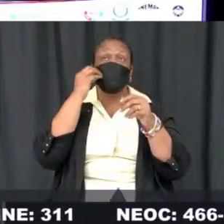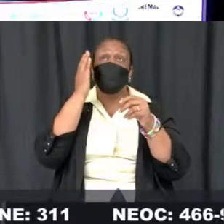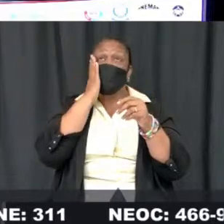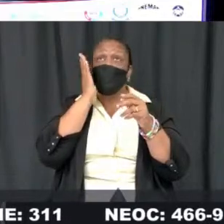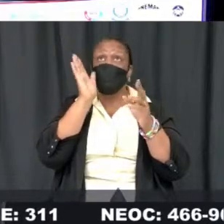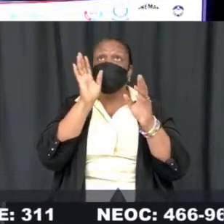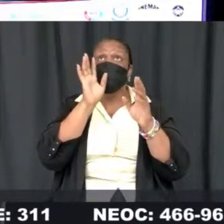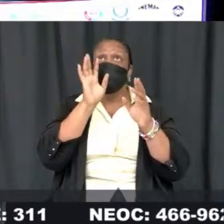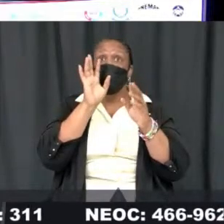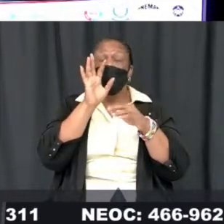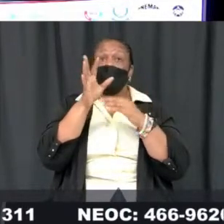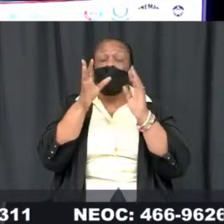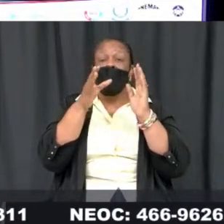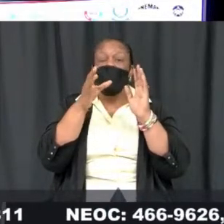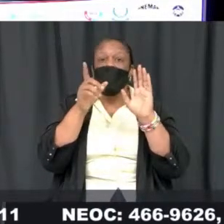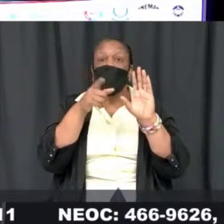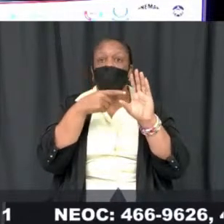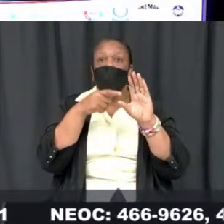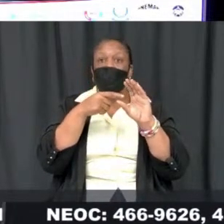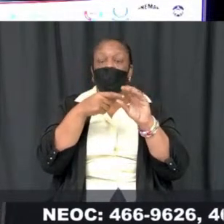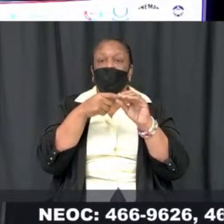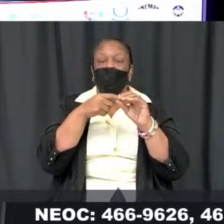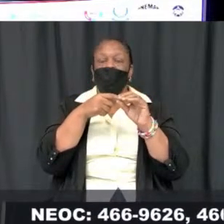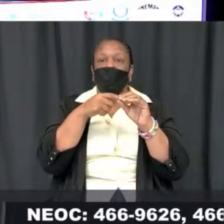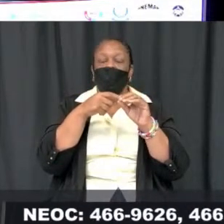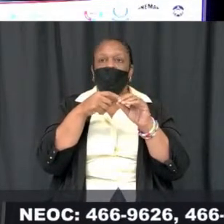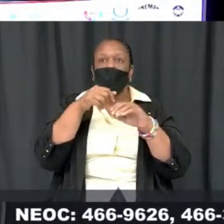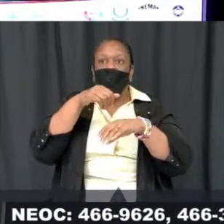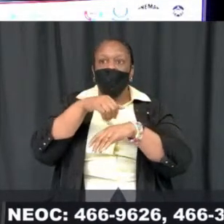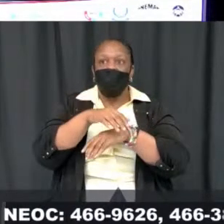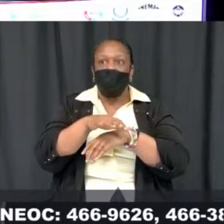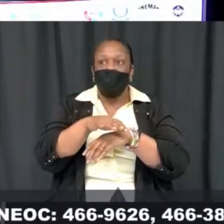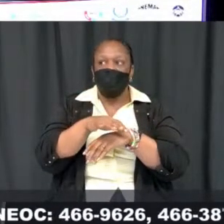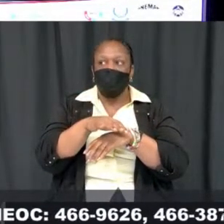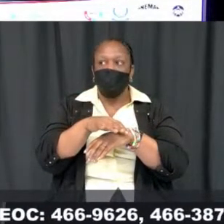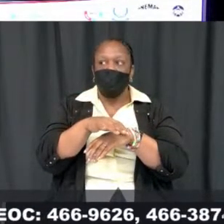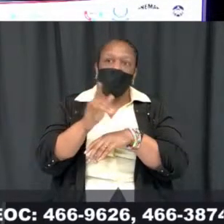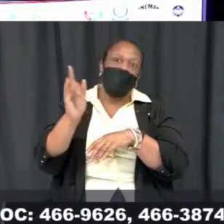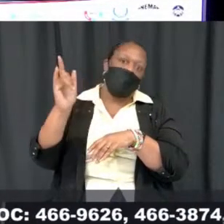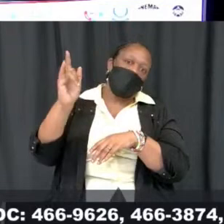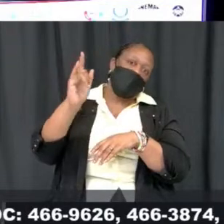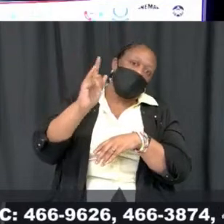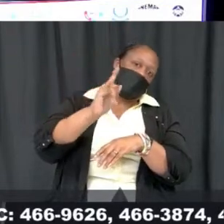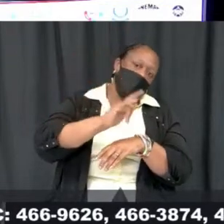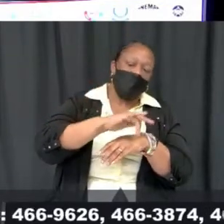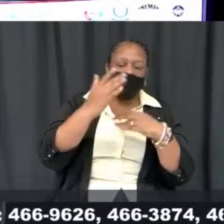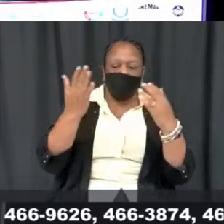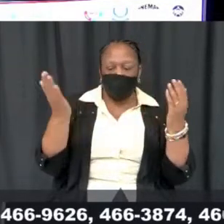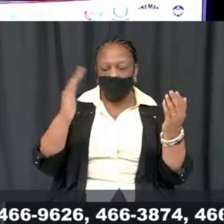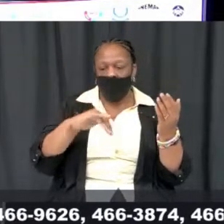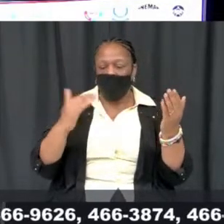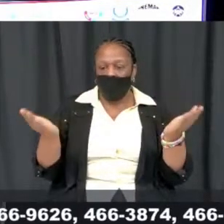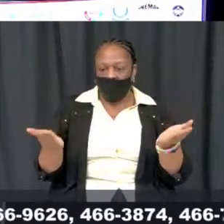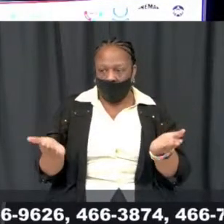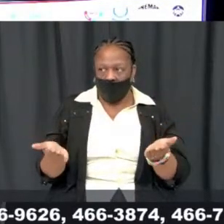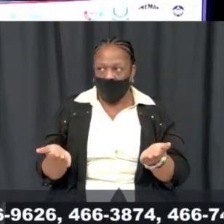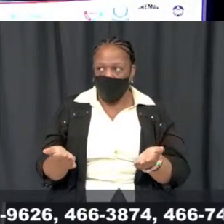assures us that they have somewhere to go. When they arrive here, I think it's about on the if they are 14 days, maybe they're 10,